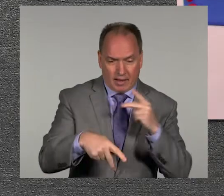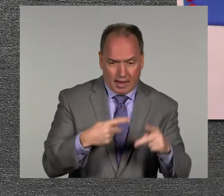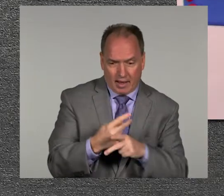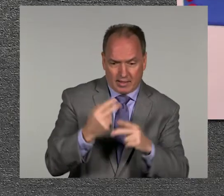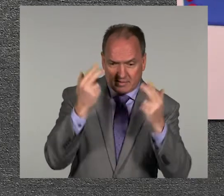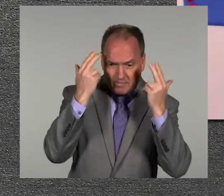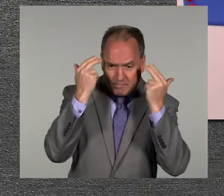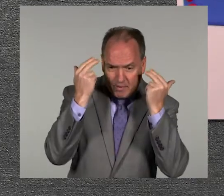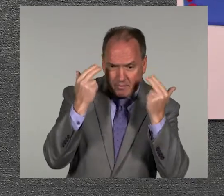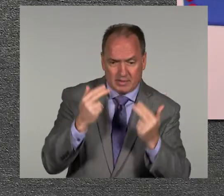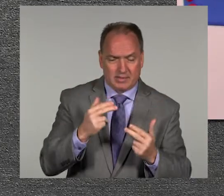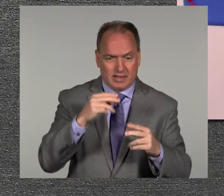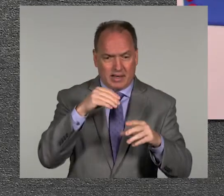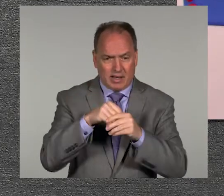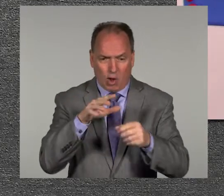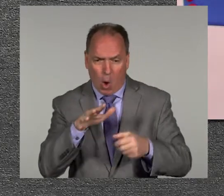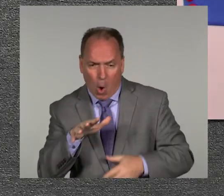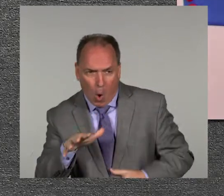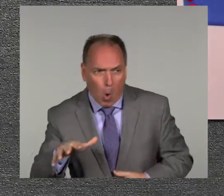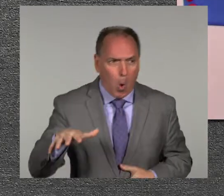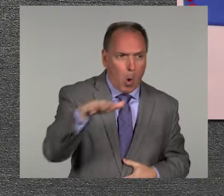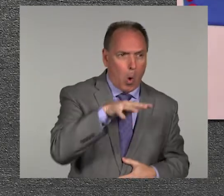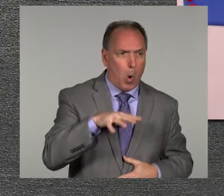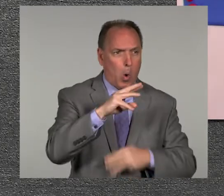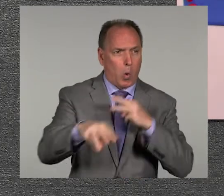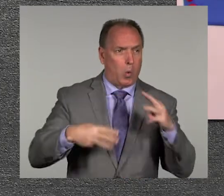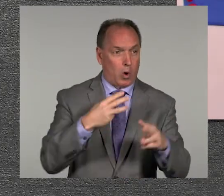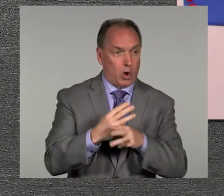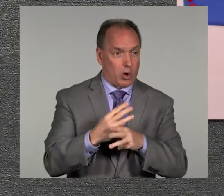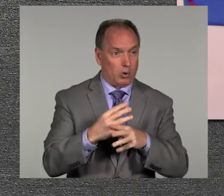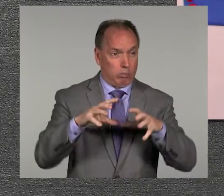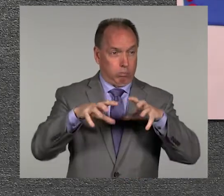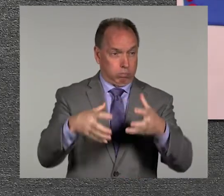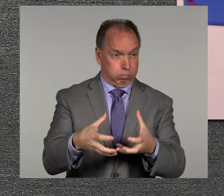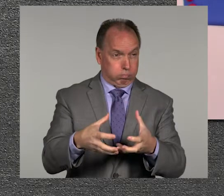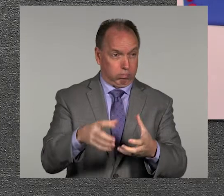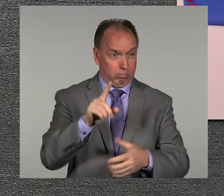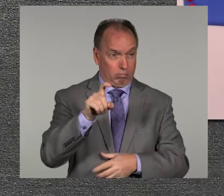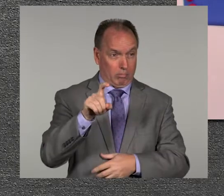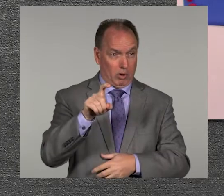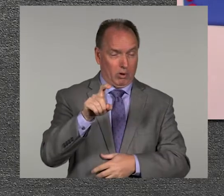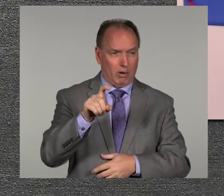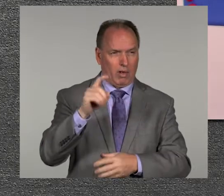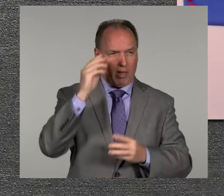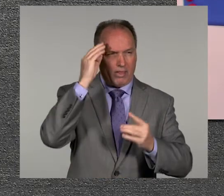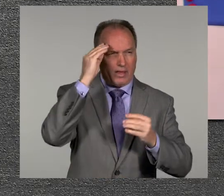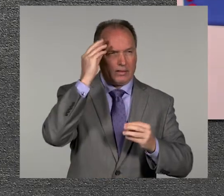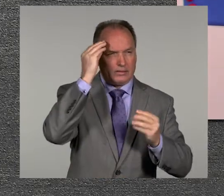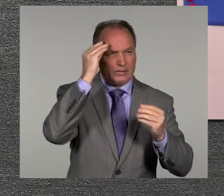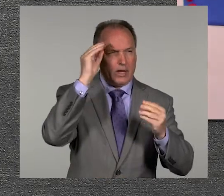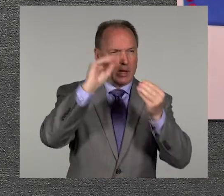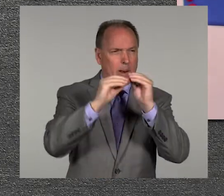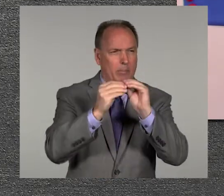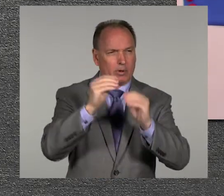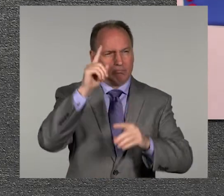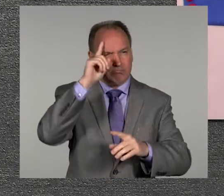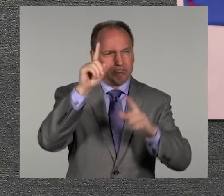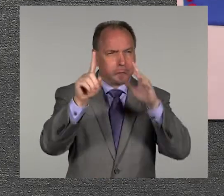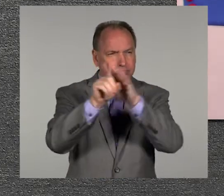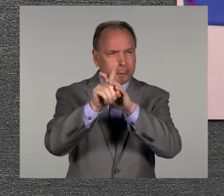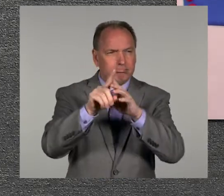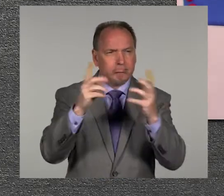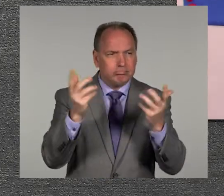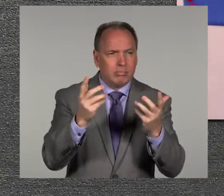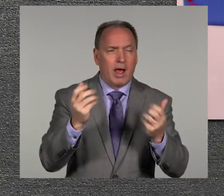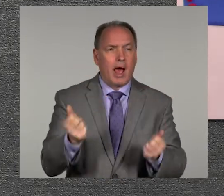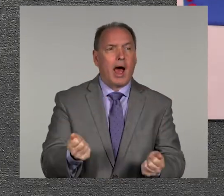breeds of bunnies there are in the whole world, okay? So I want you to think of a number